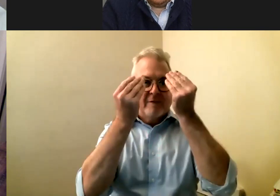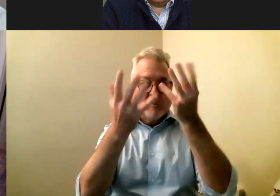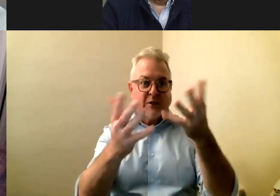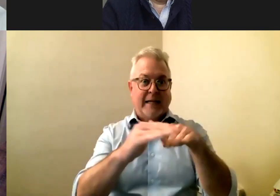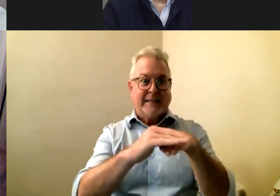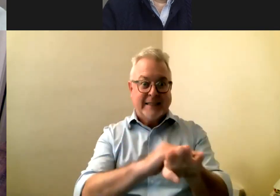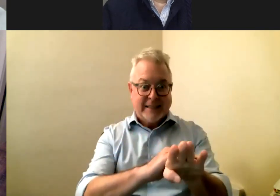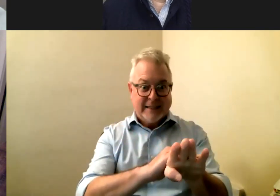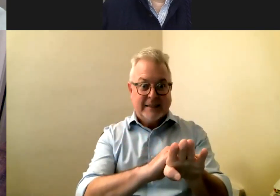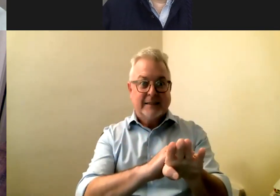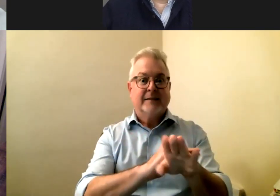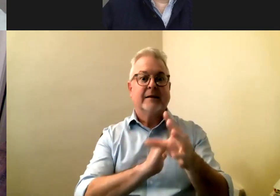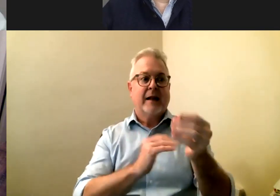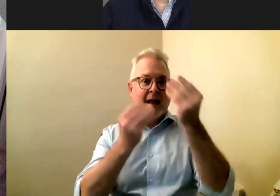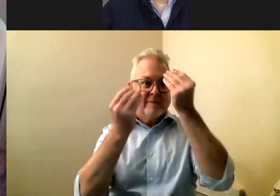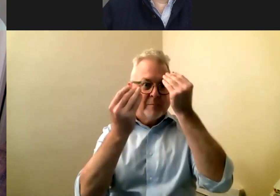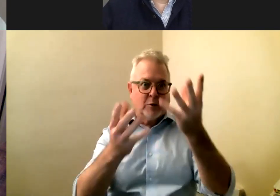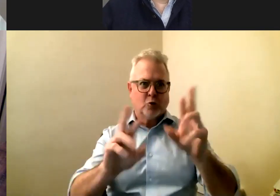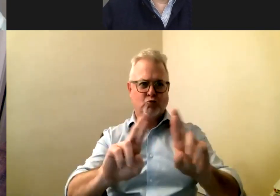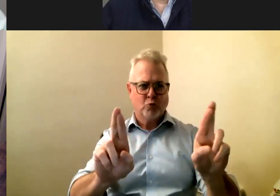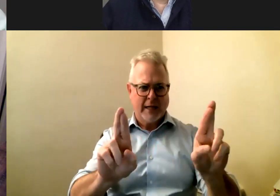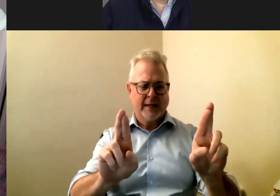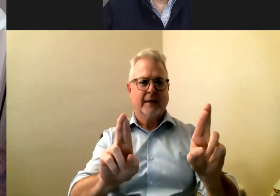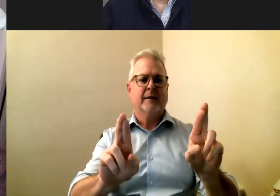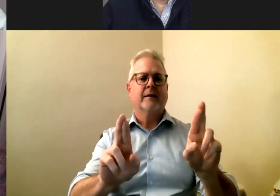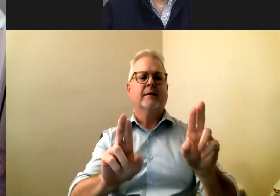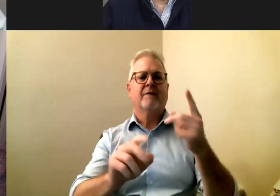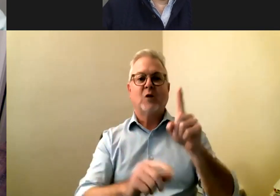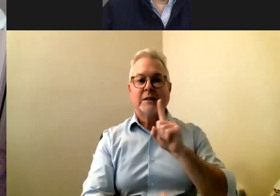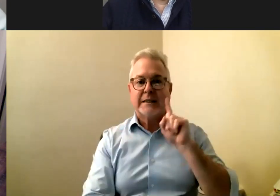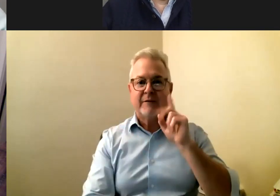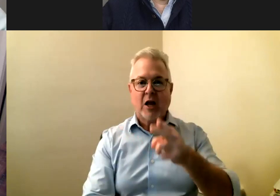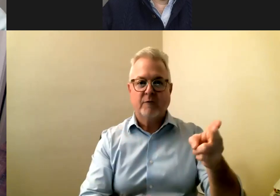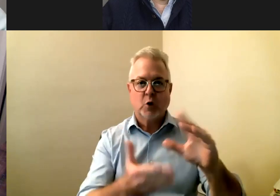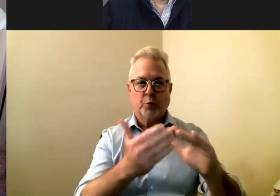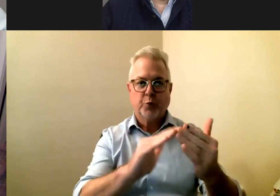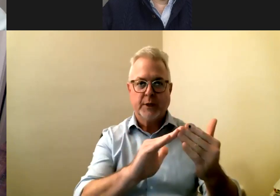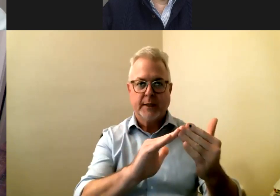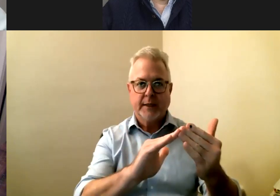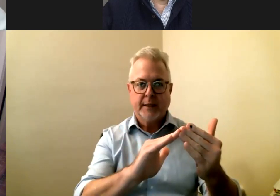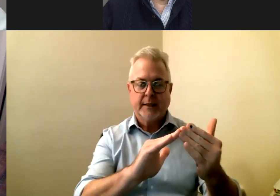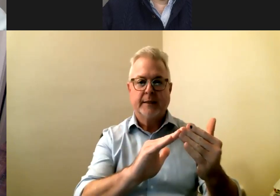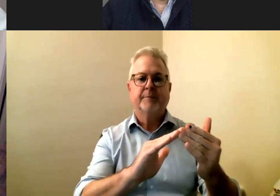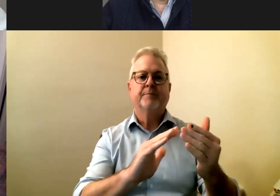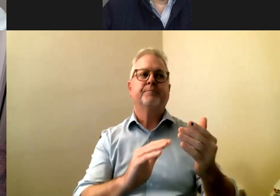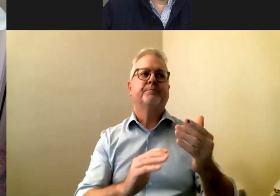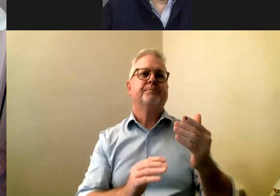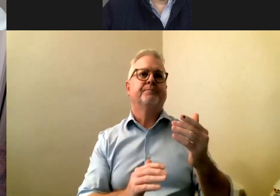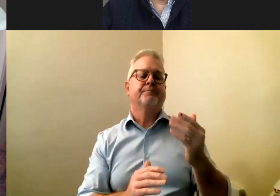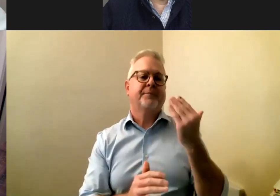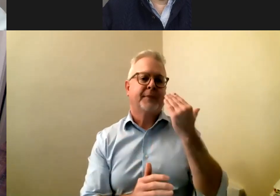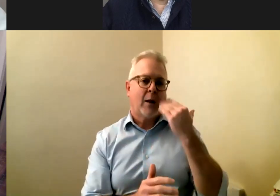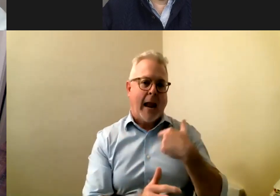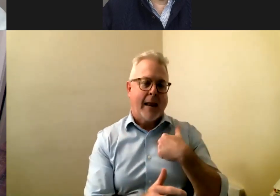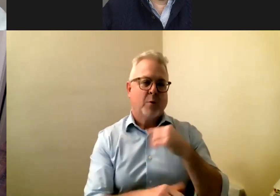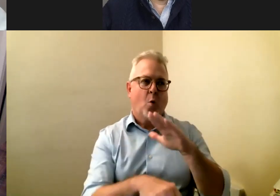concerned with how the information is getting out there and information access. The information needs to be ready for the deaf and hard of